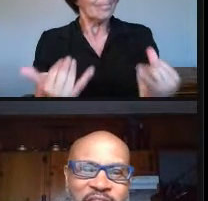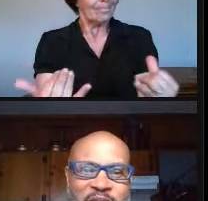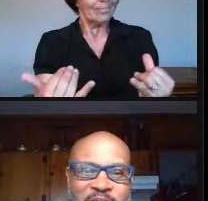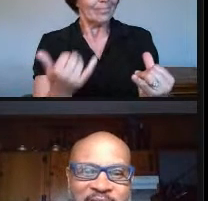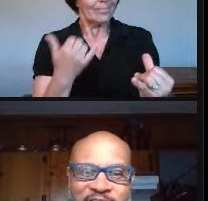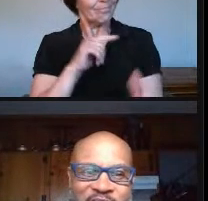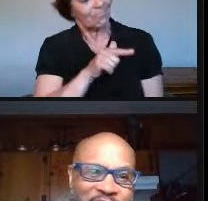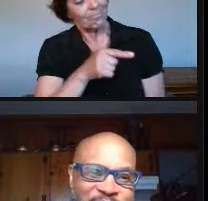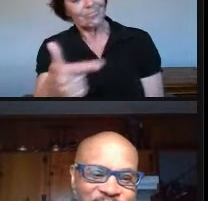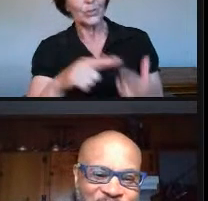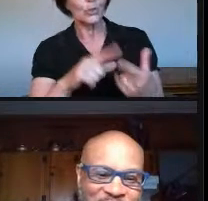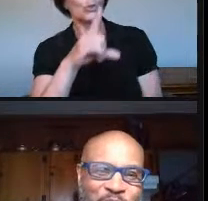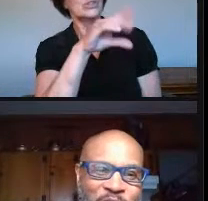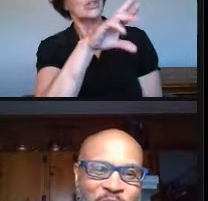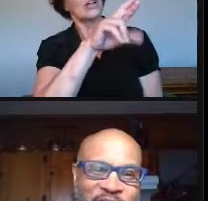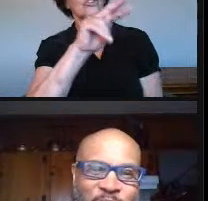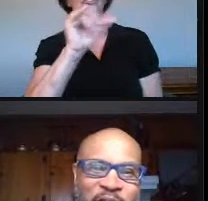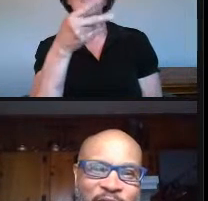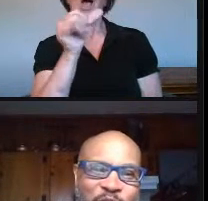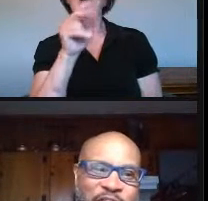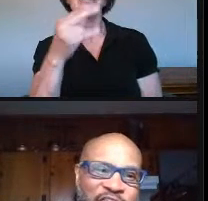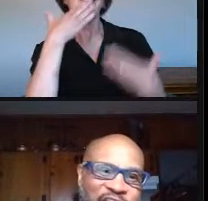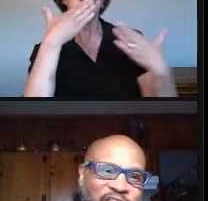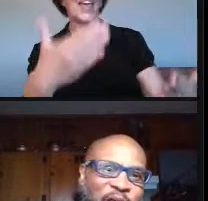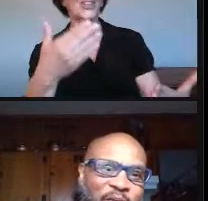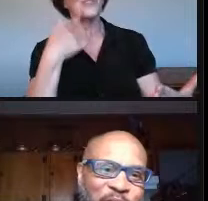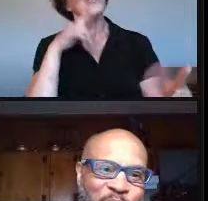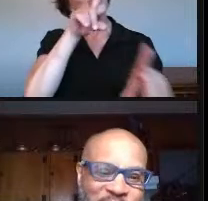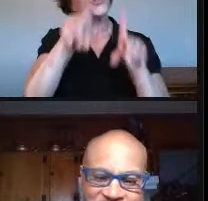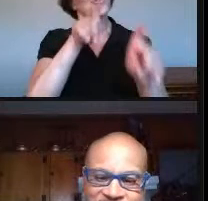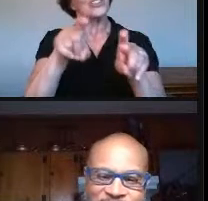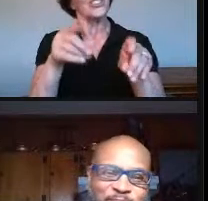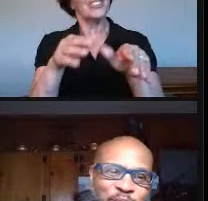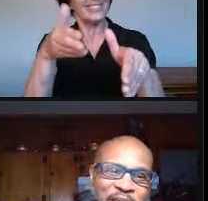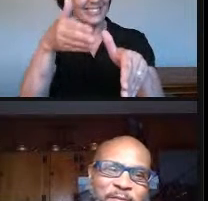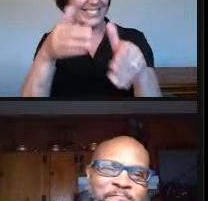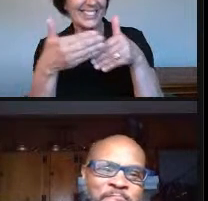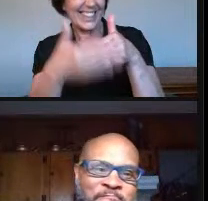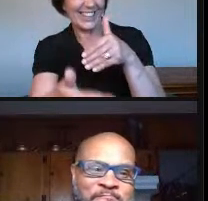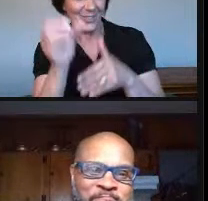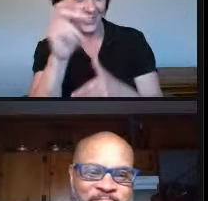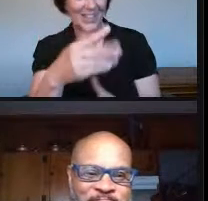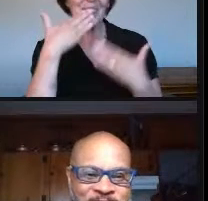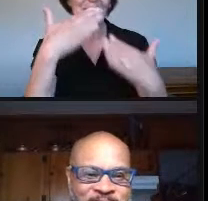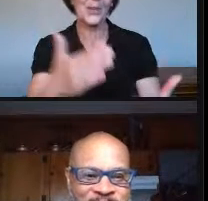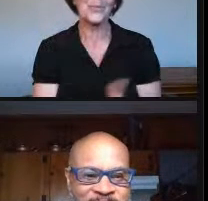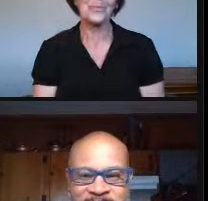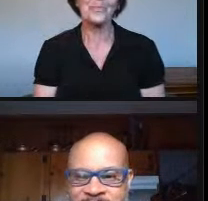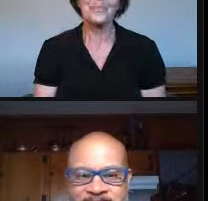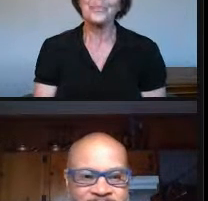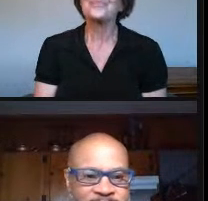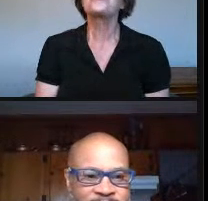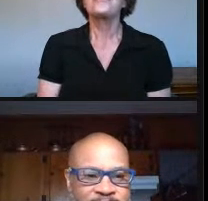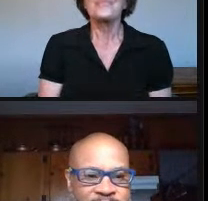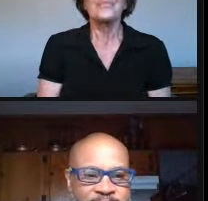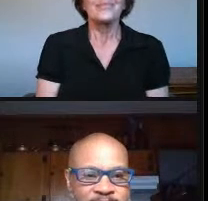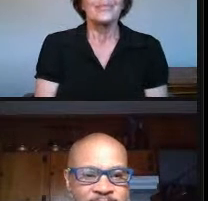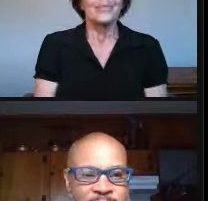turn it over to Dr. Naughton. Thank you, everyone. And we'll have questions following the presentation. Thank you.